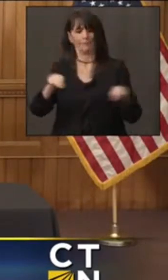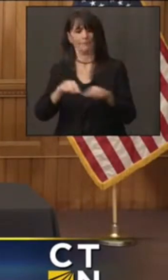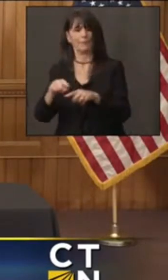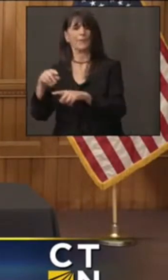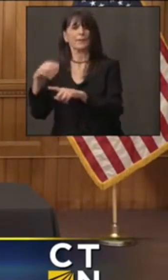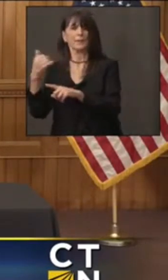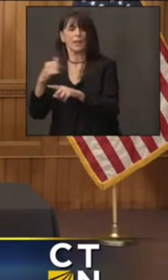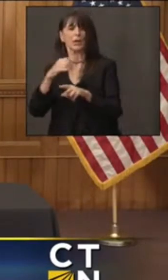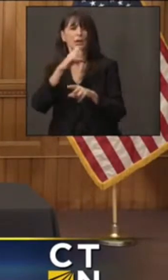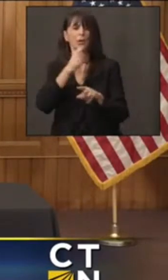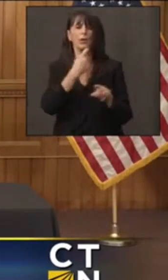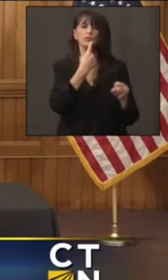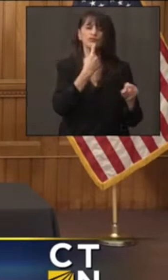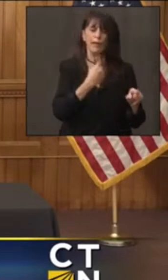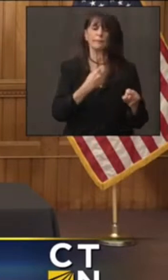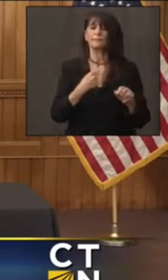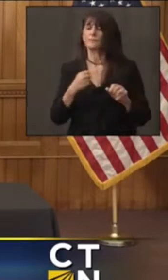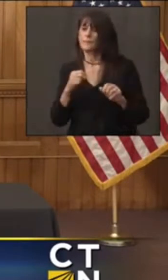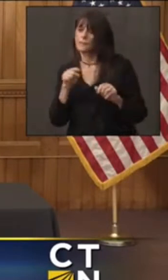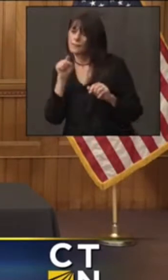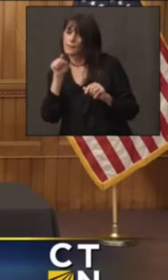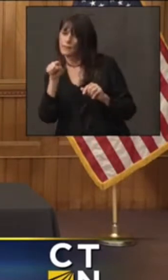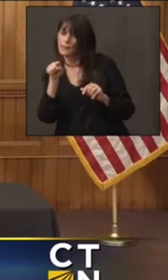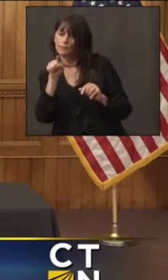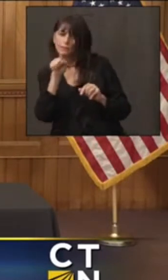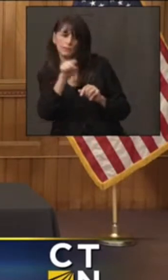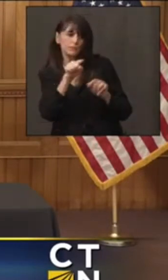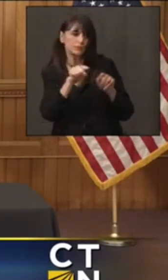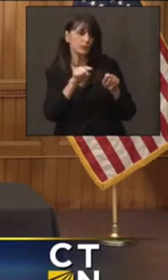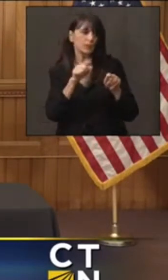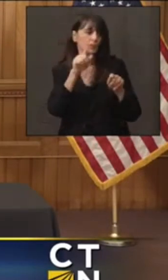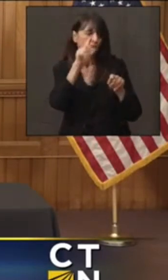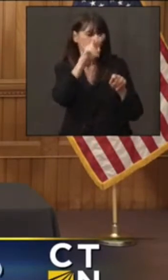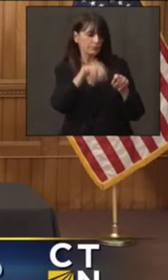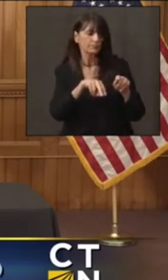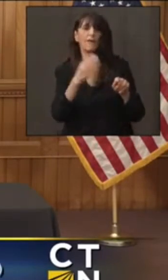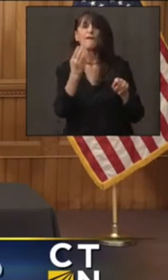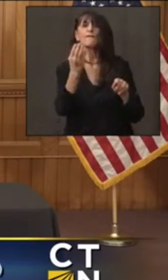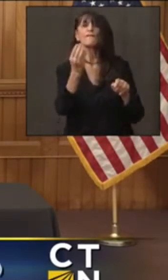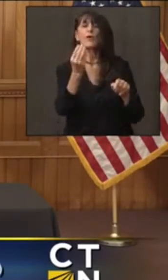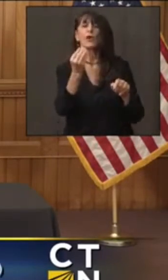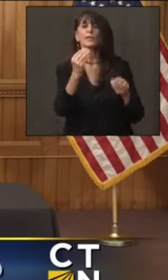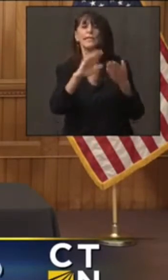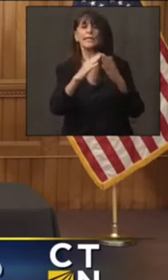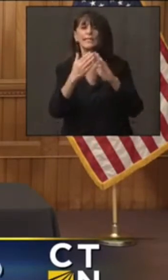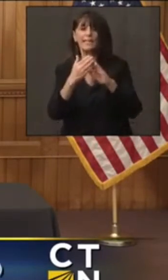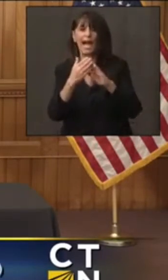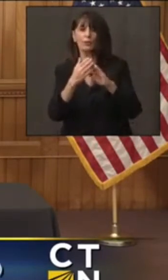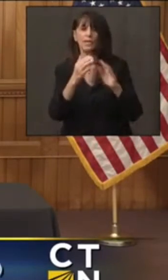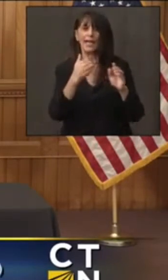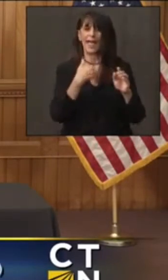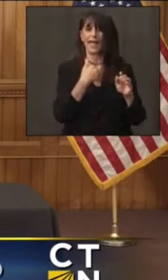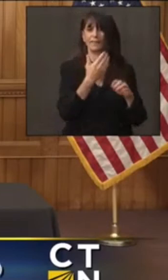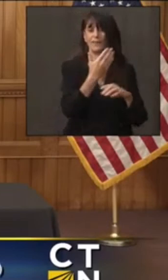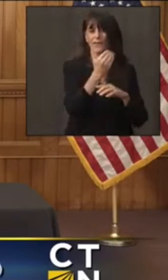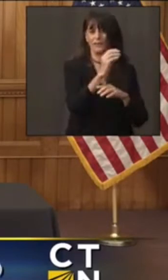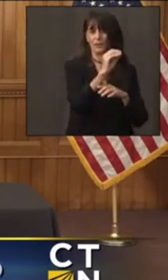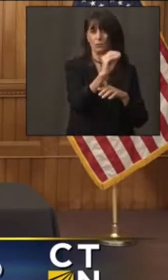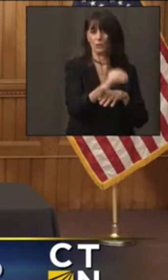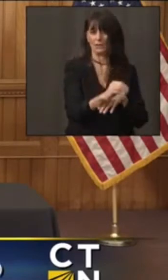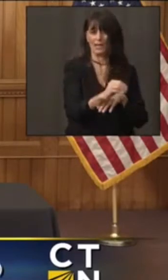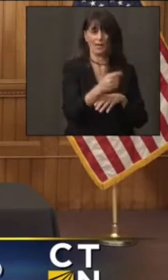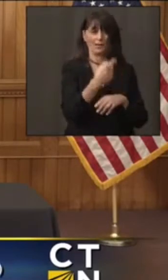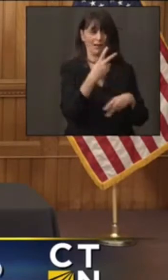report, when you look at the 14 communities that are in the 10 to 15% range, you have